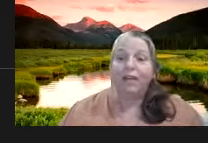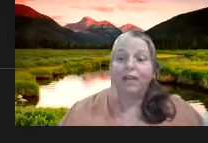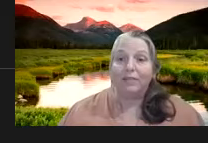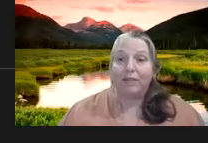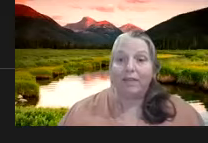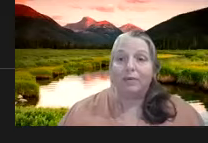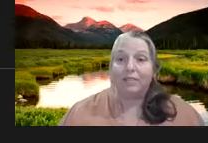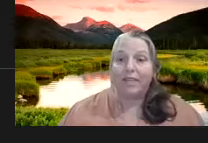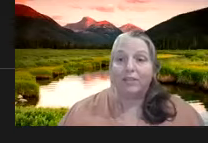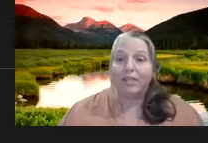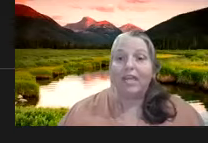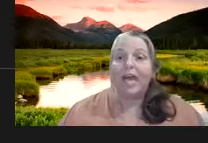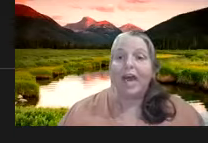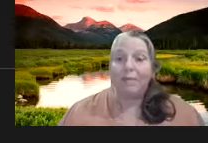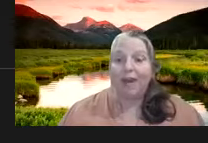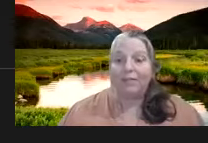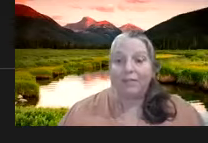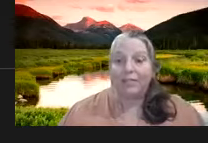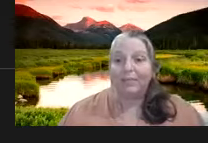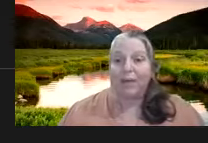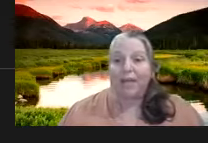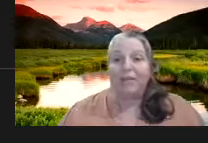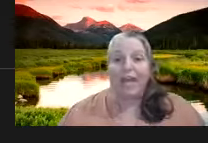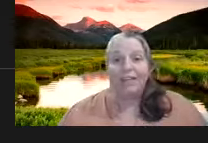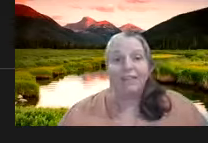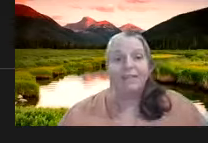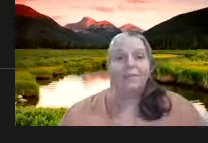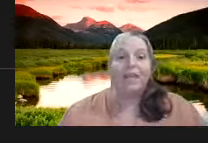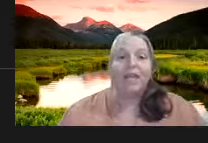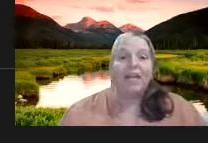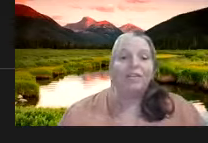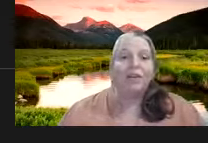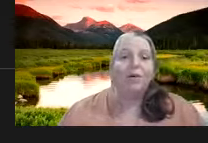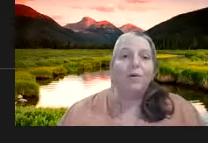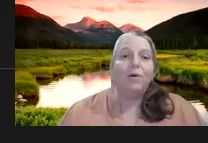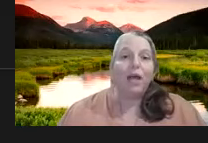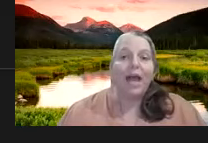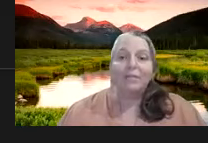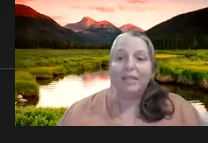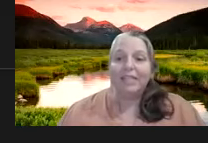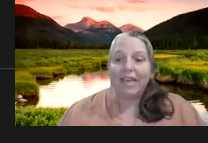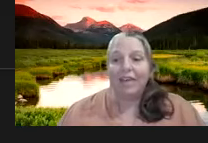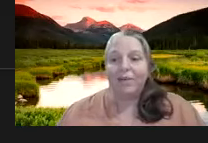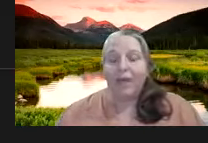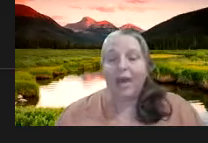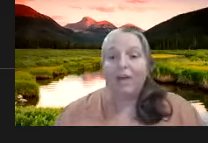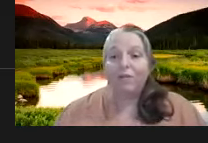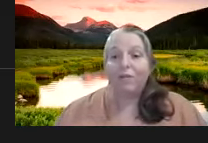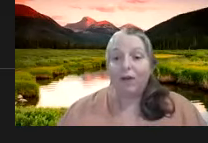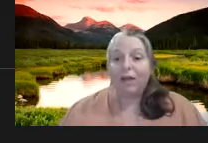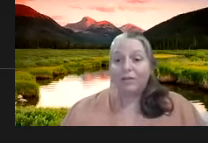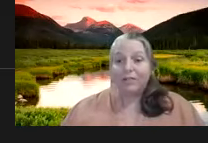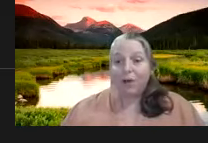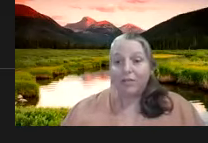that reflective and input section after the second breakout ends. And so, as Melanie said, we had